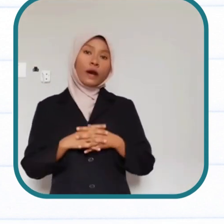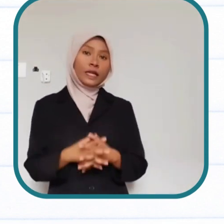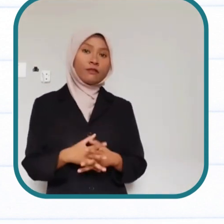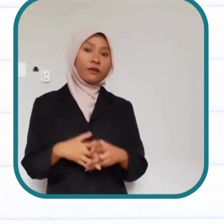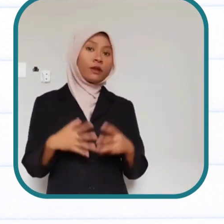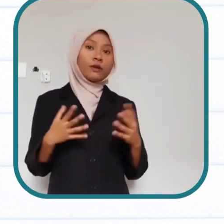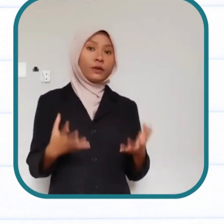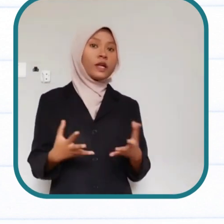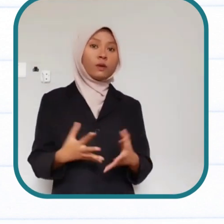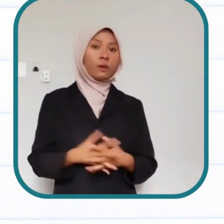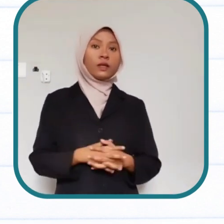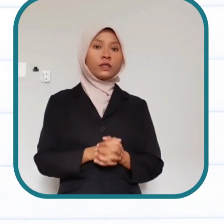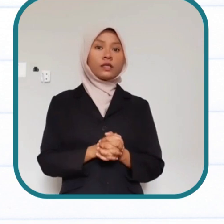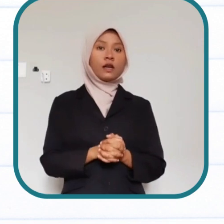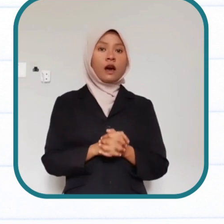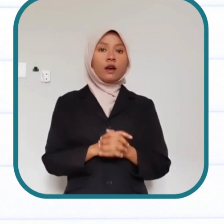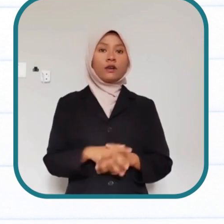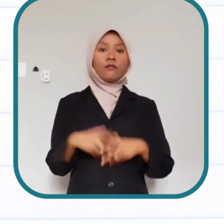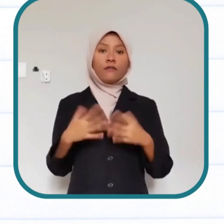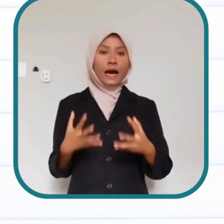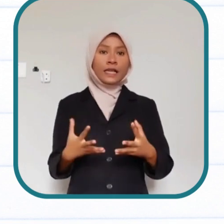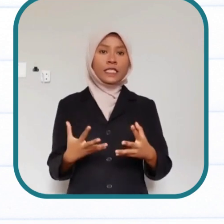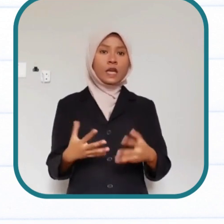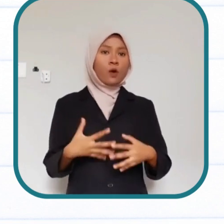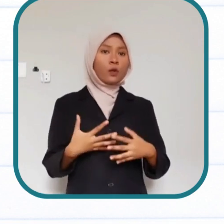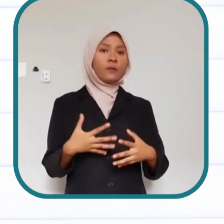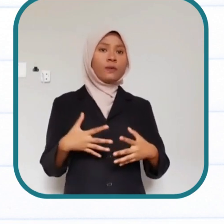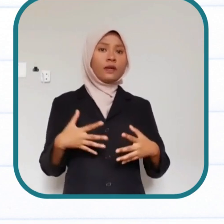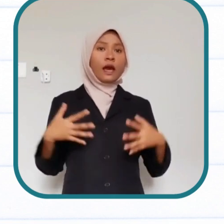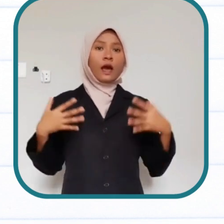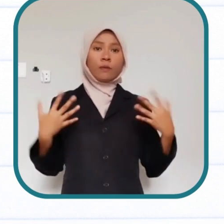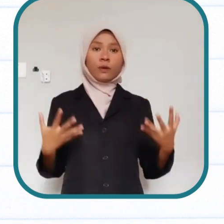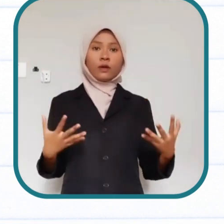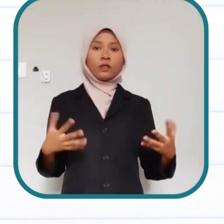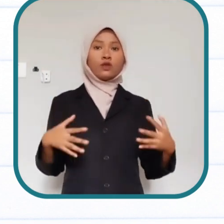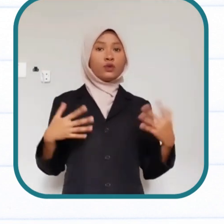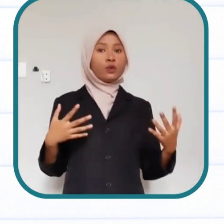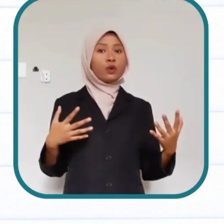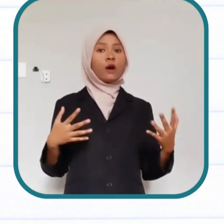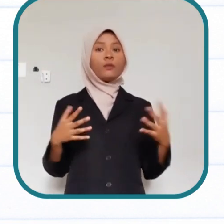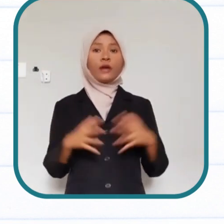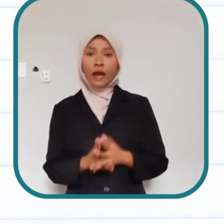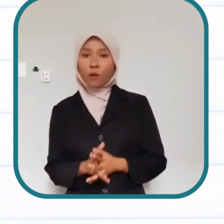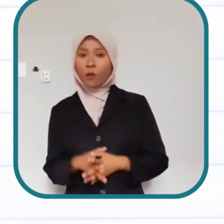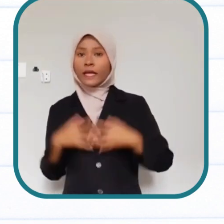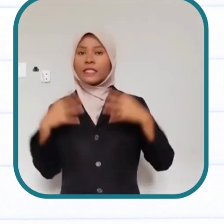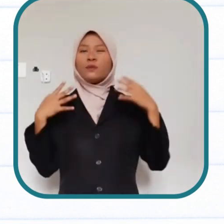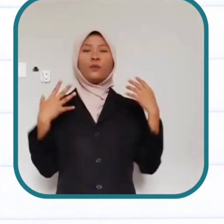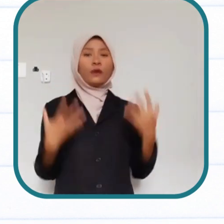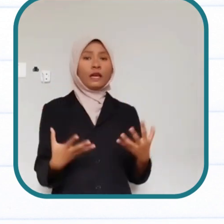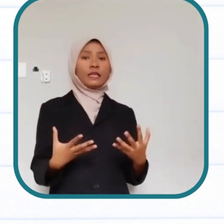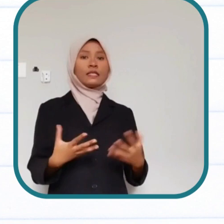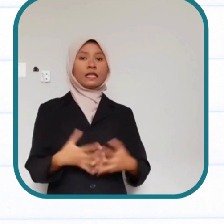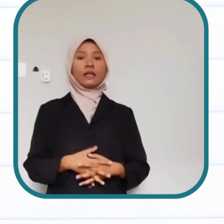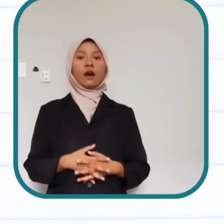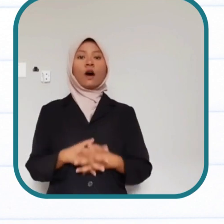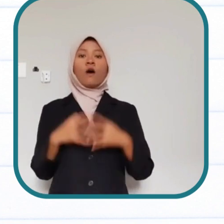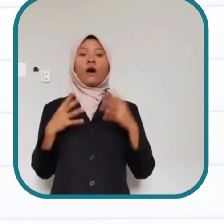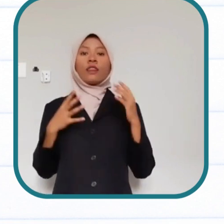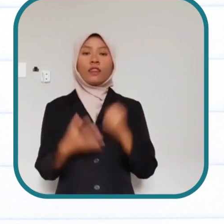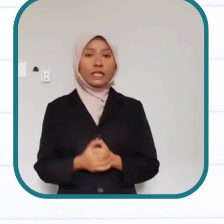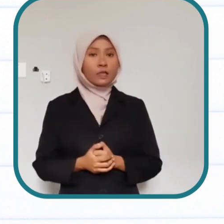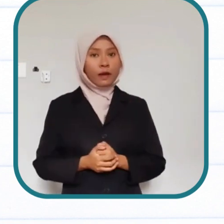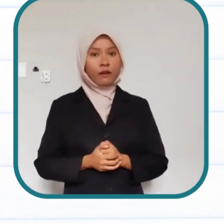kids ready for the real world. Novice won't be able to comprehend what is being